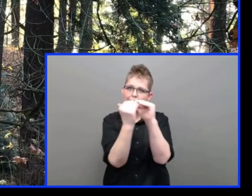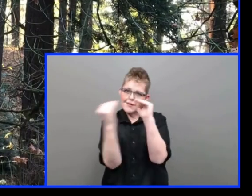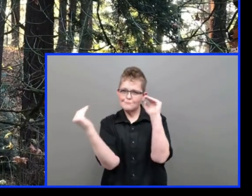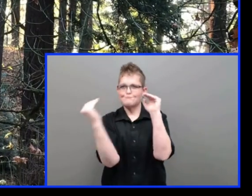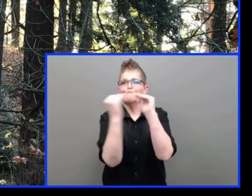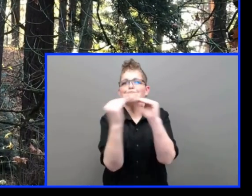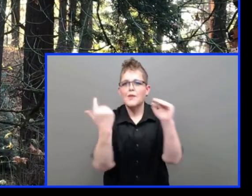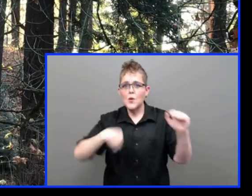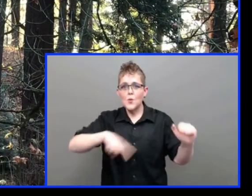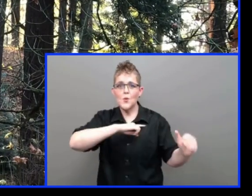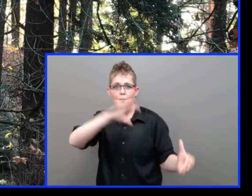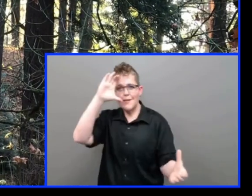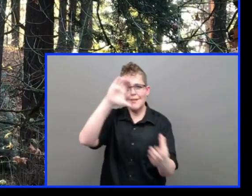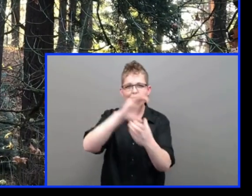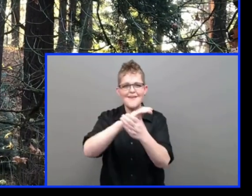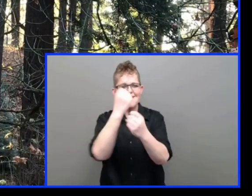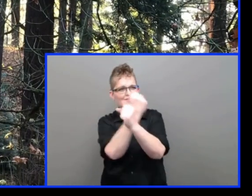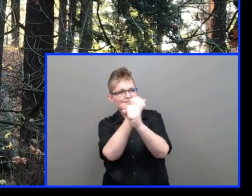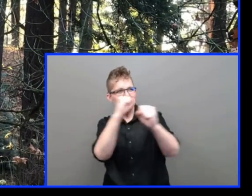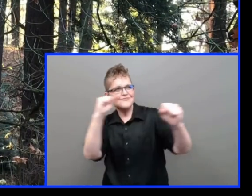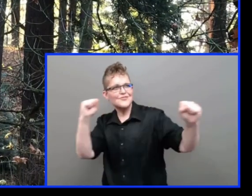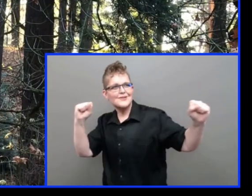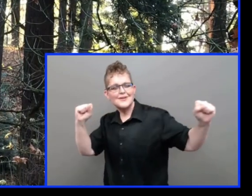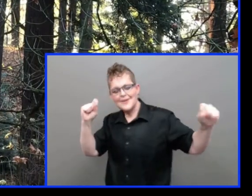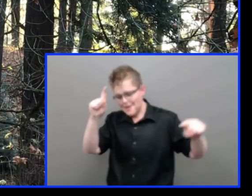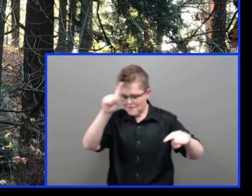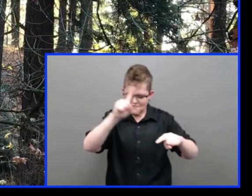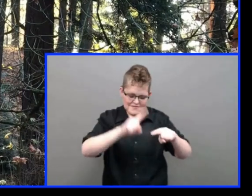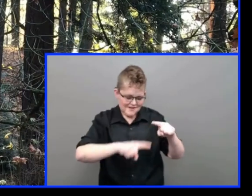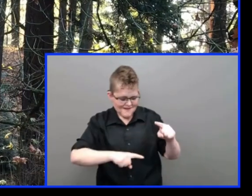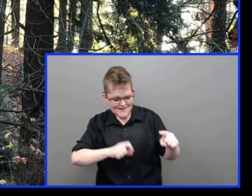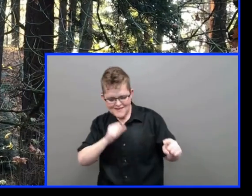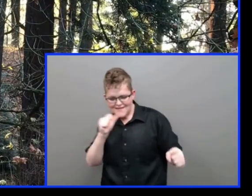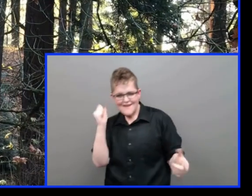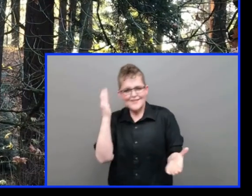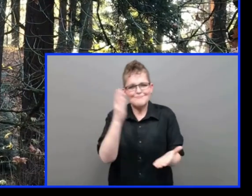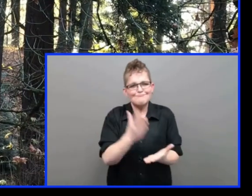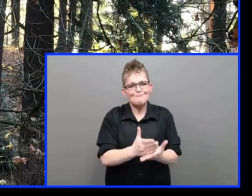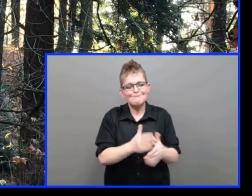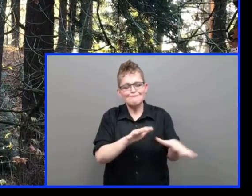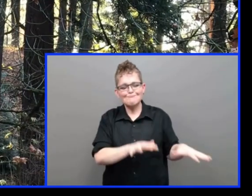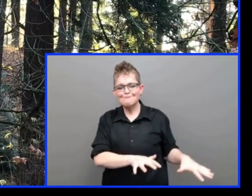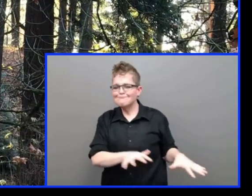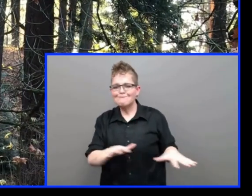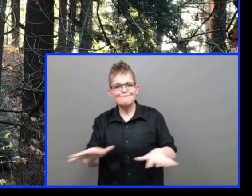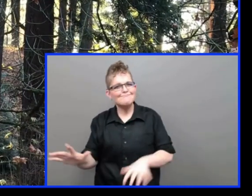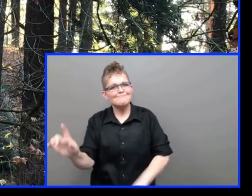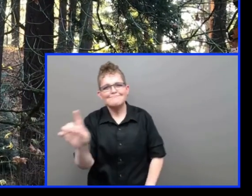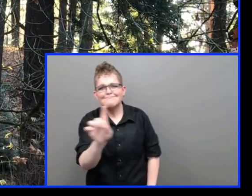comes. We who believe in freedom cannot